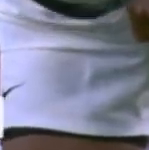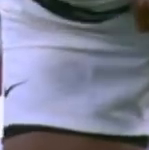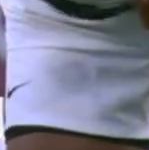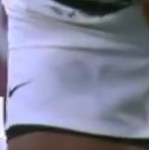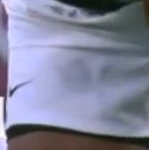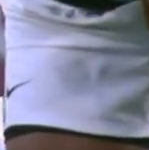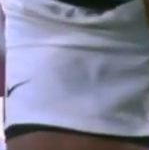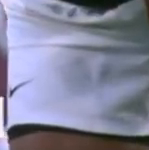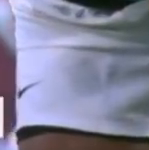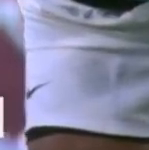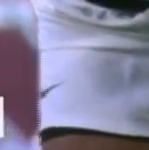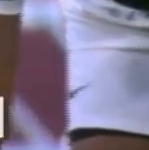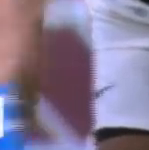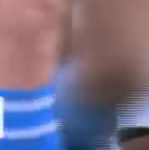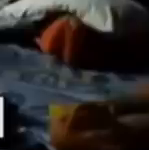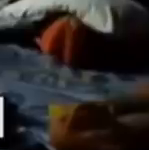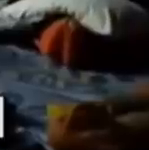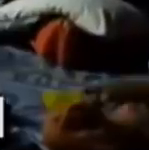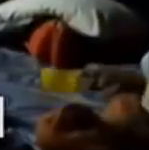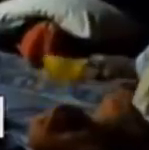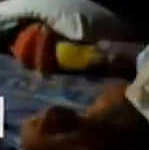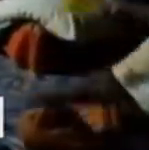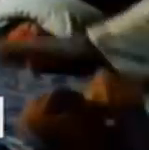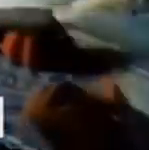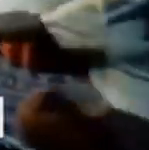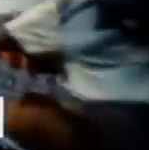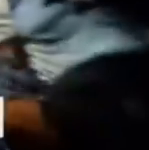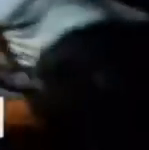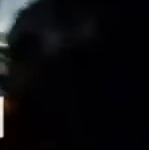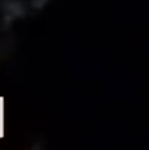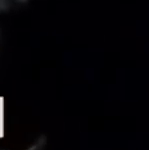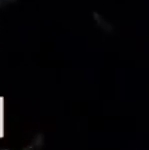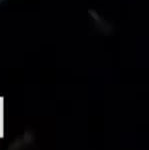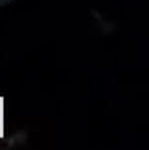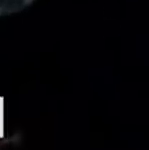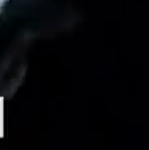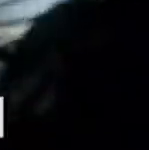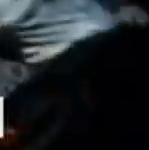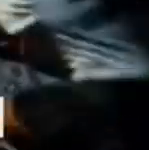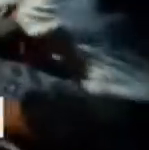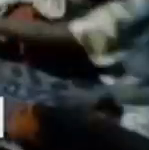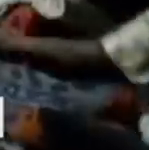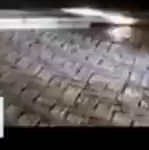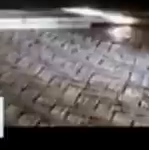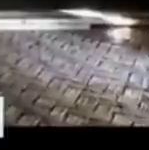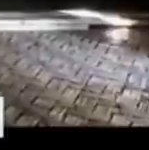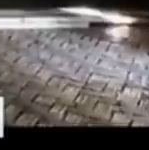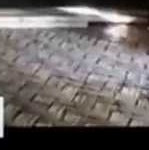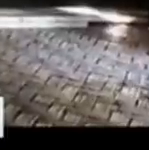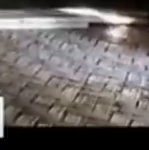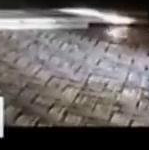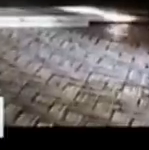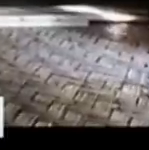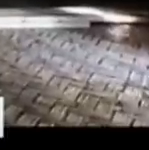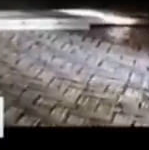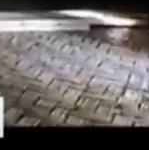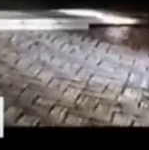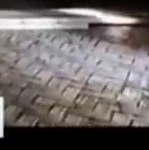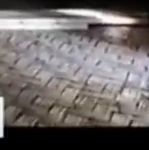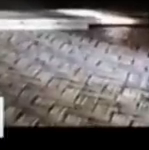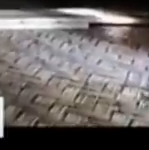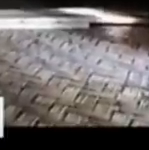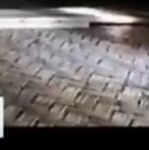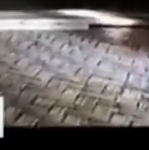Vatukarasa Nandronga native dropped out of school at the age of 15, worked in the farm for a few years before joining the Fiji Corrections Service, where